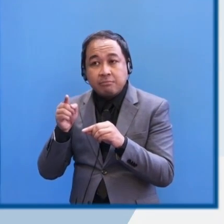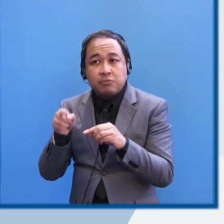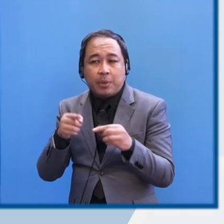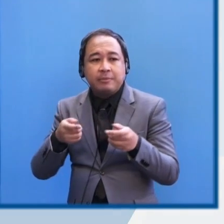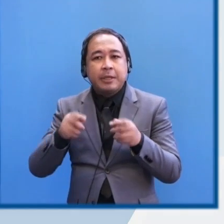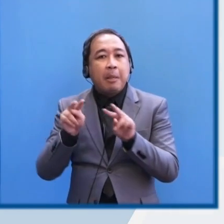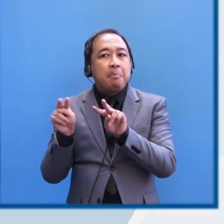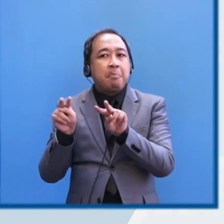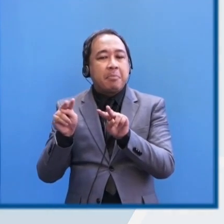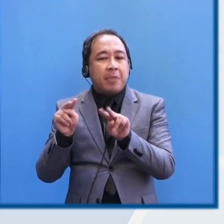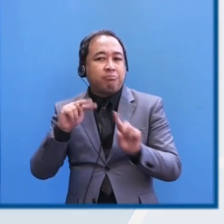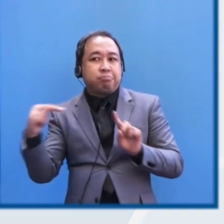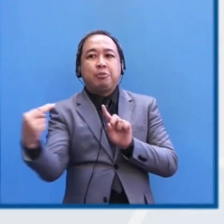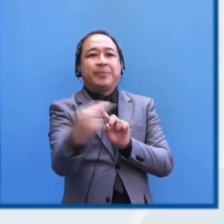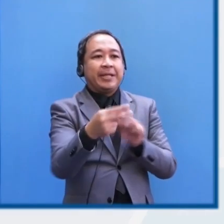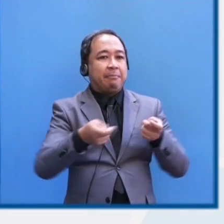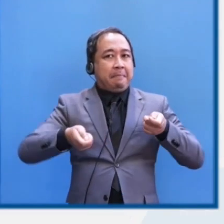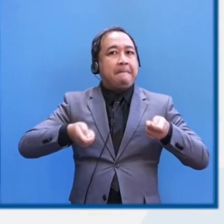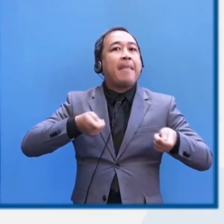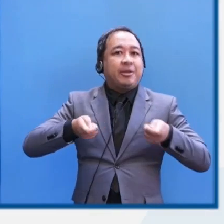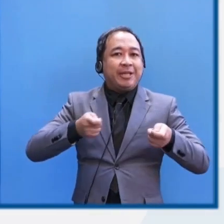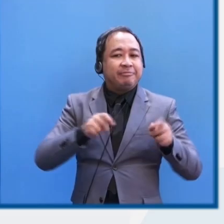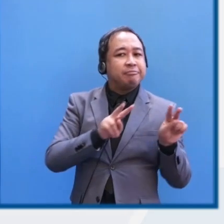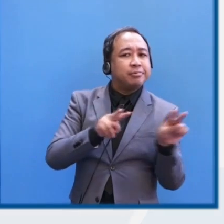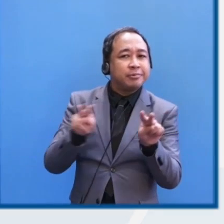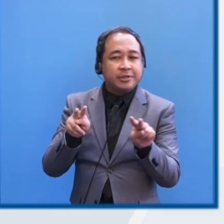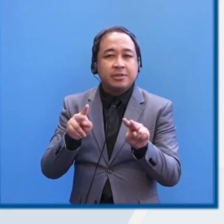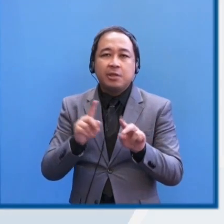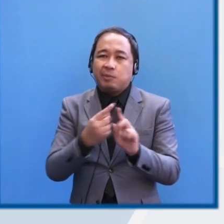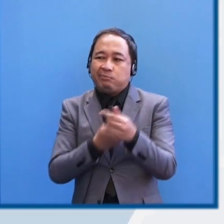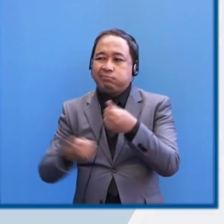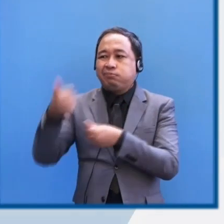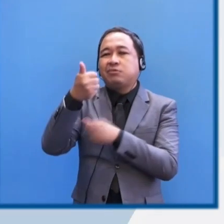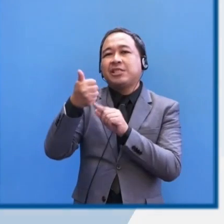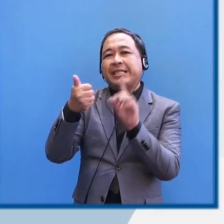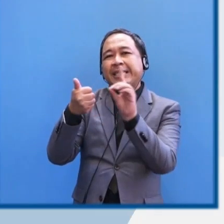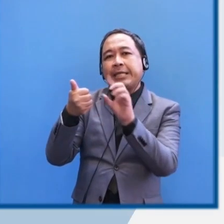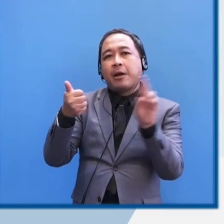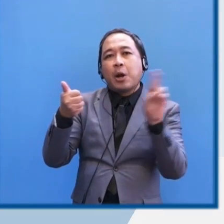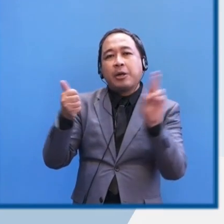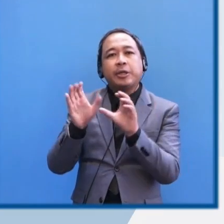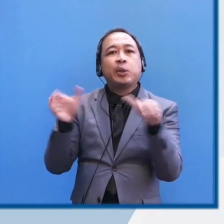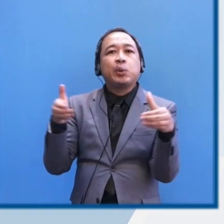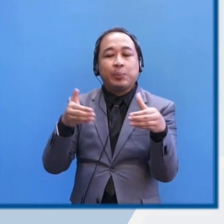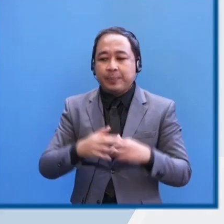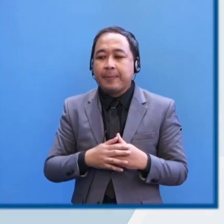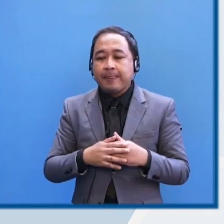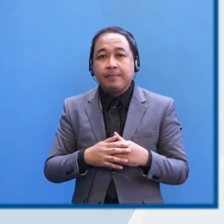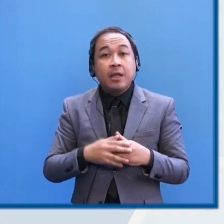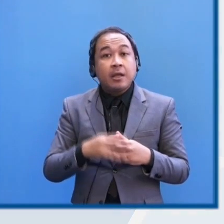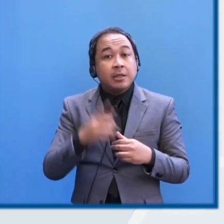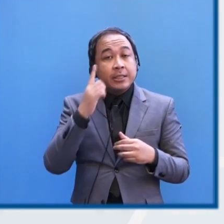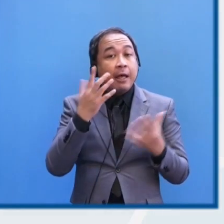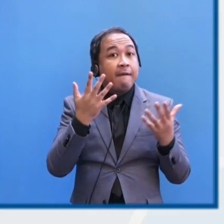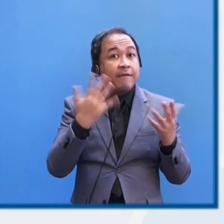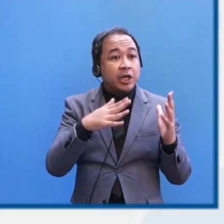at the global level, we create the minimum silos because we sign the different agenda and